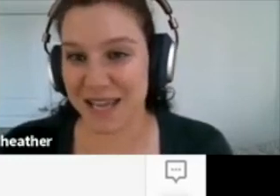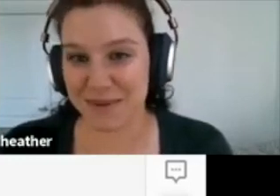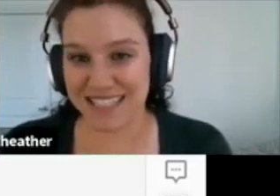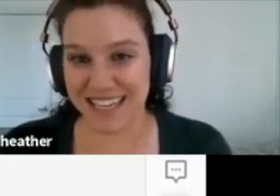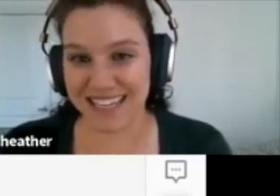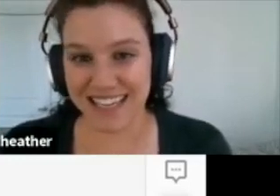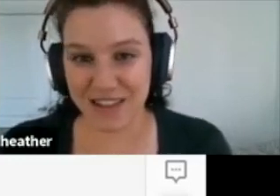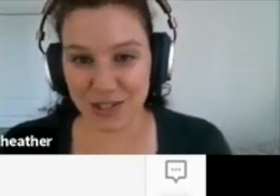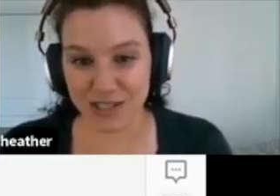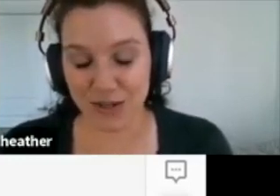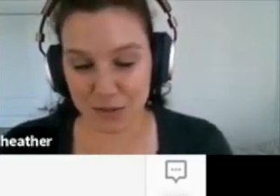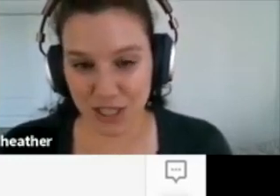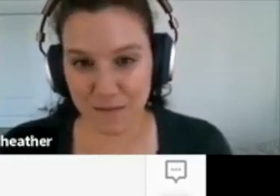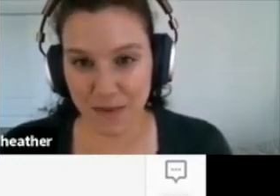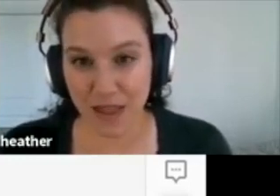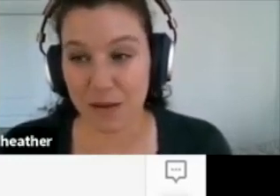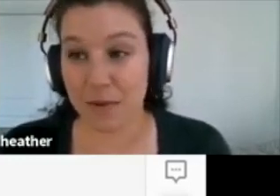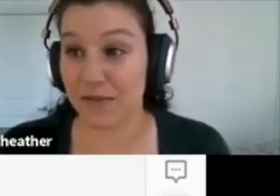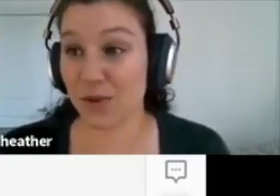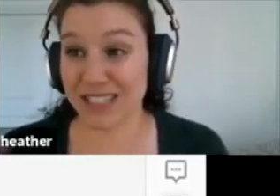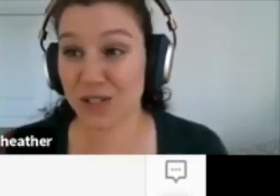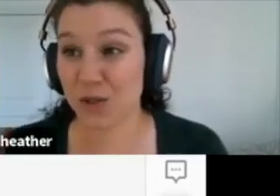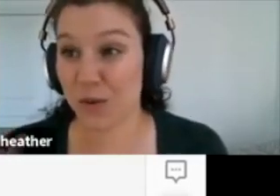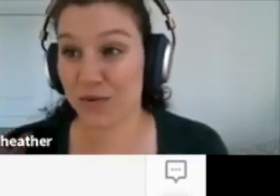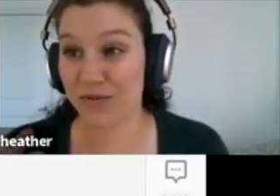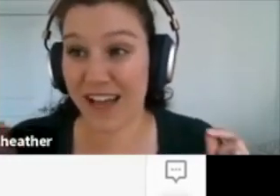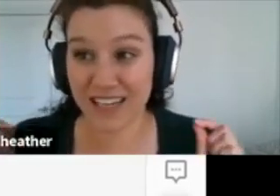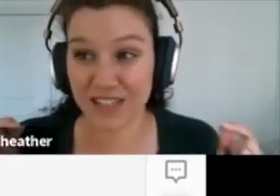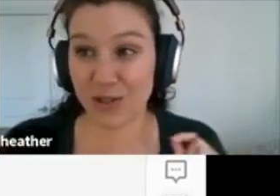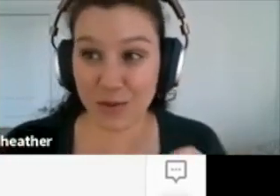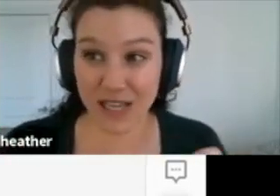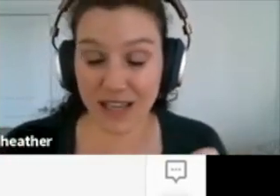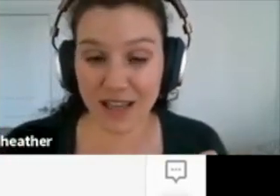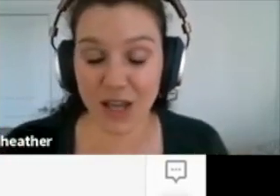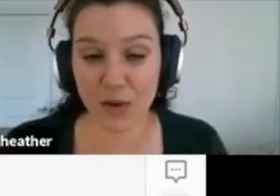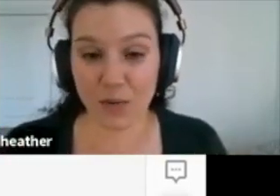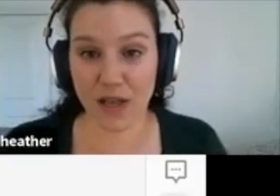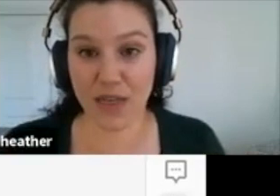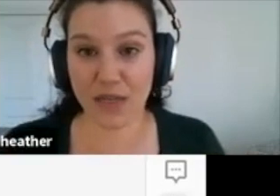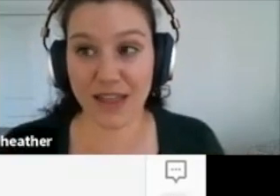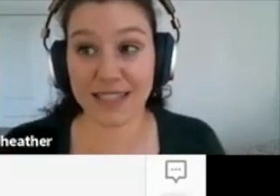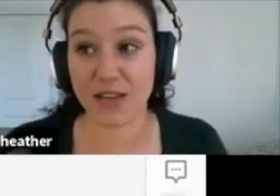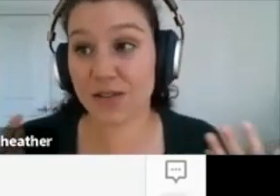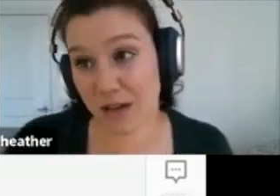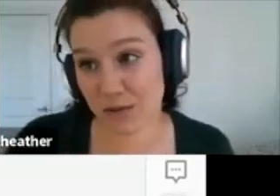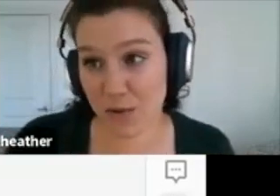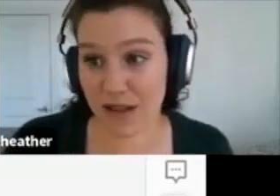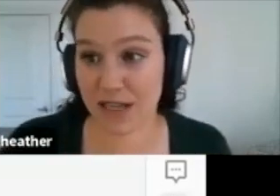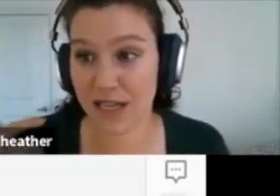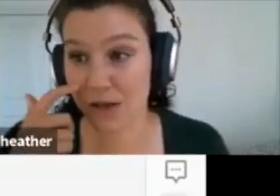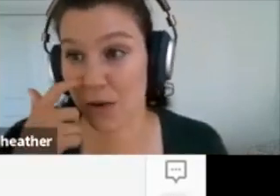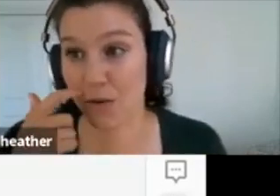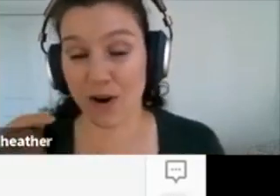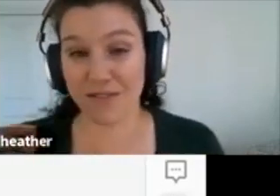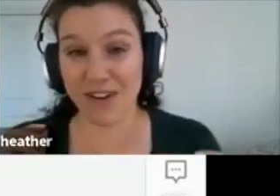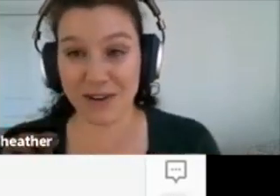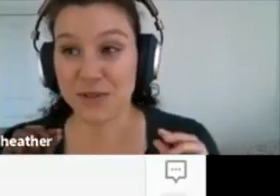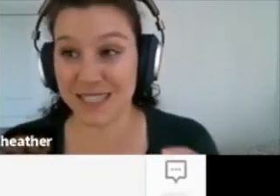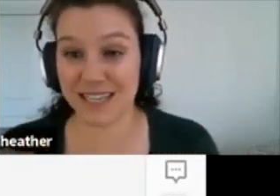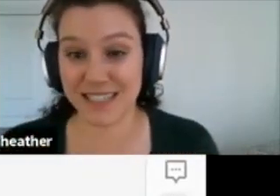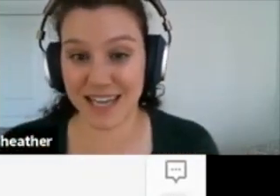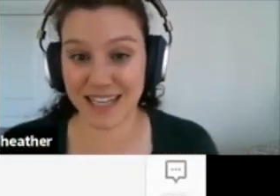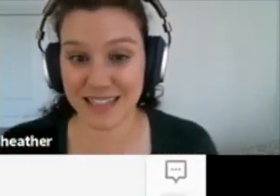edits can be done in the transcription, but if you need to do fine tuning with, let's say, your sound quality or